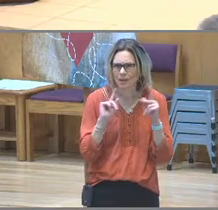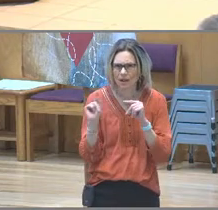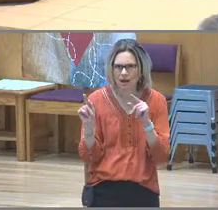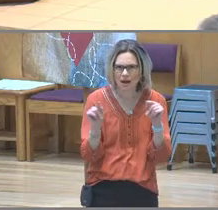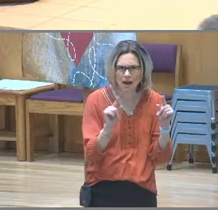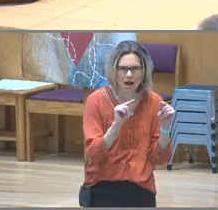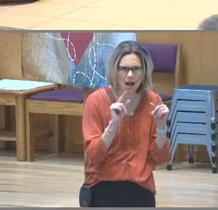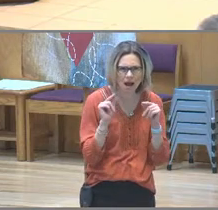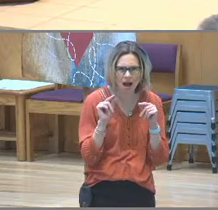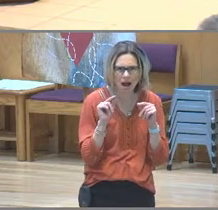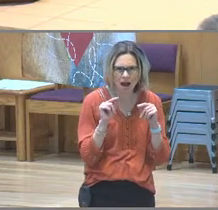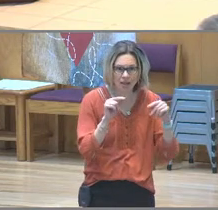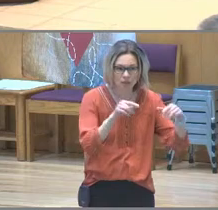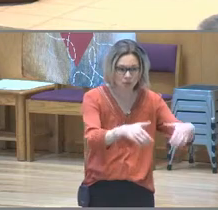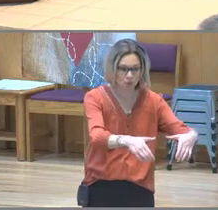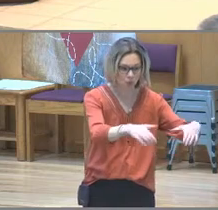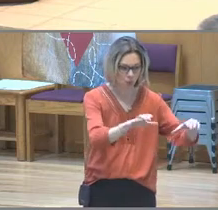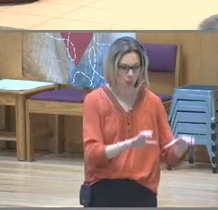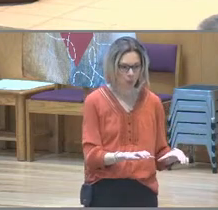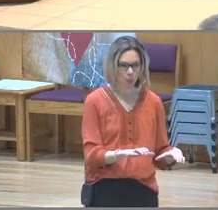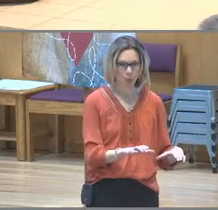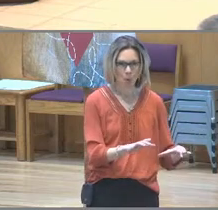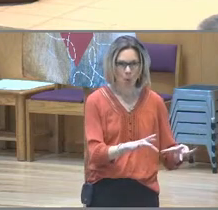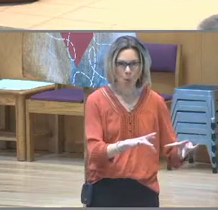the tomb is empty.